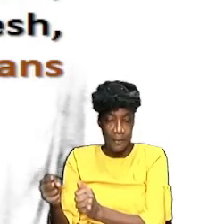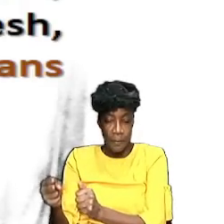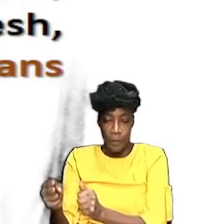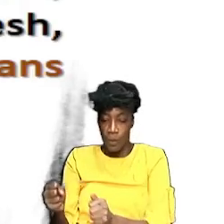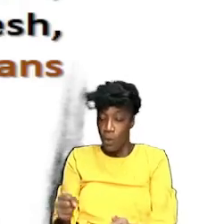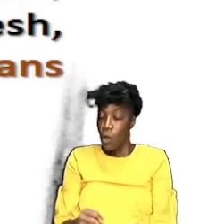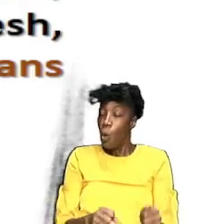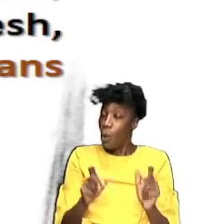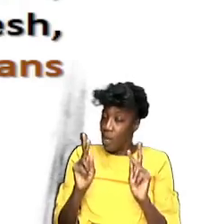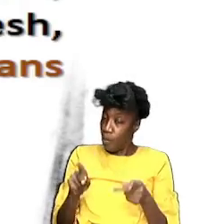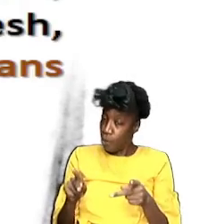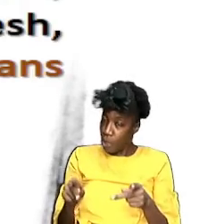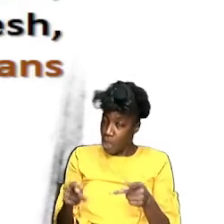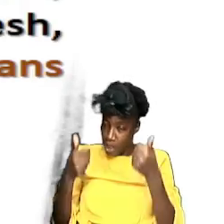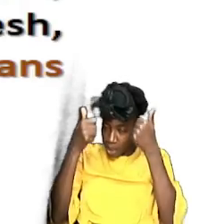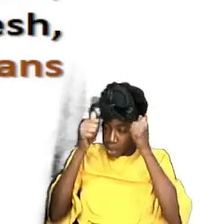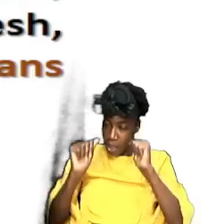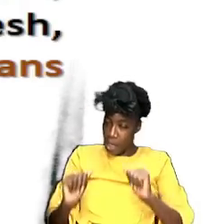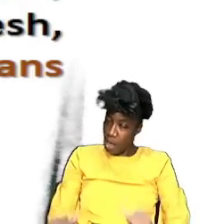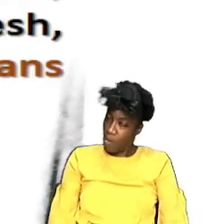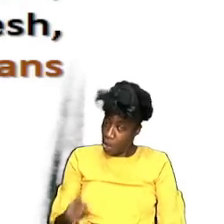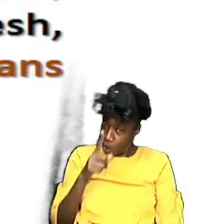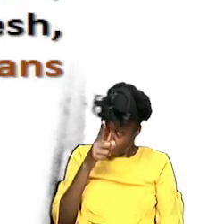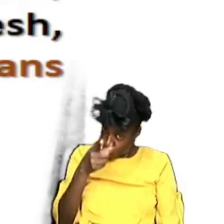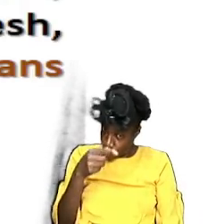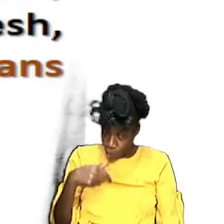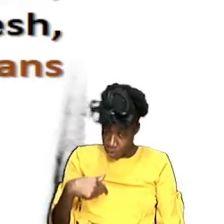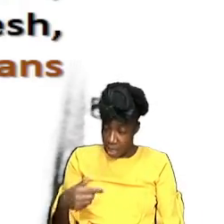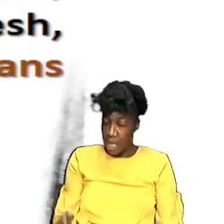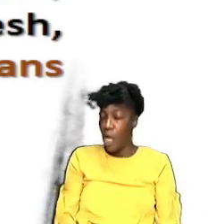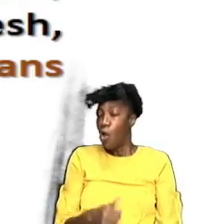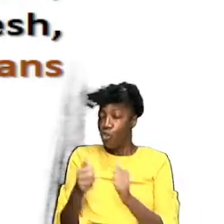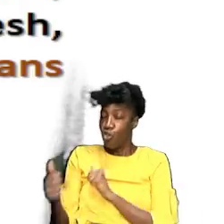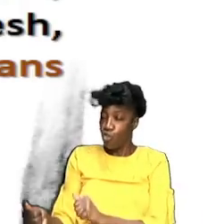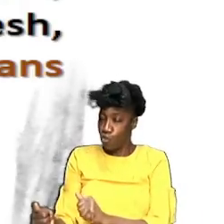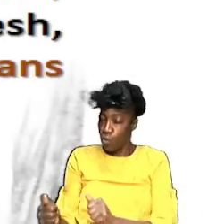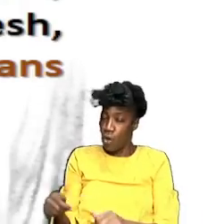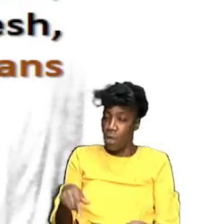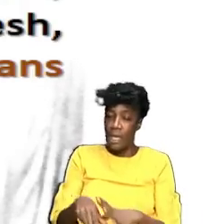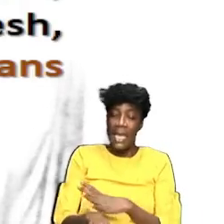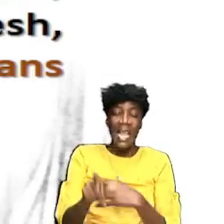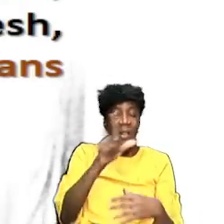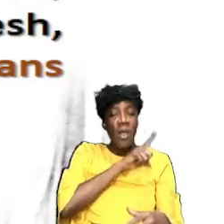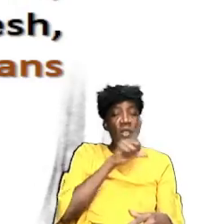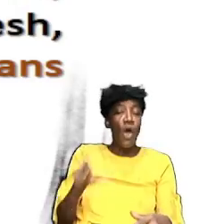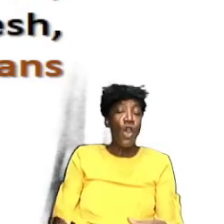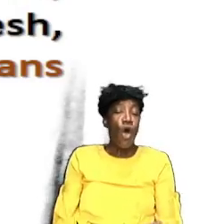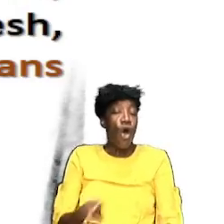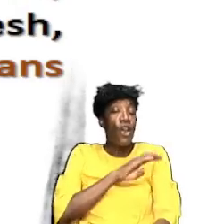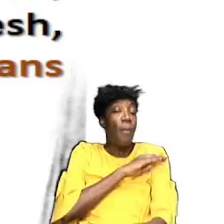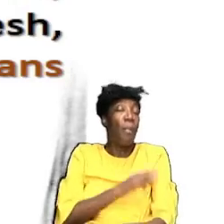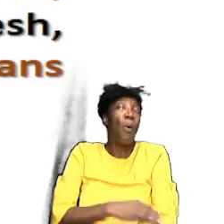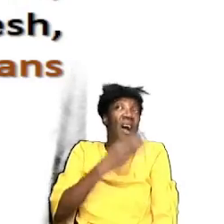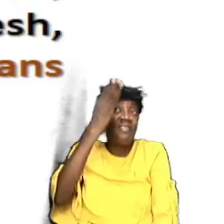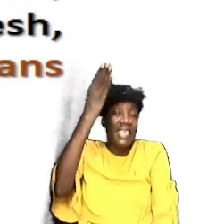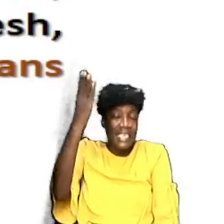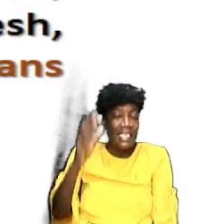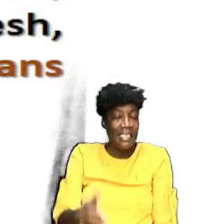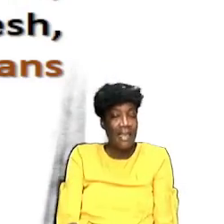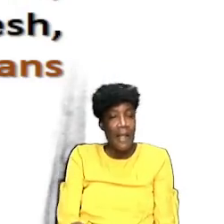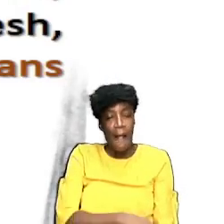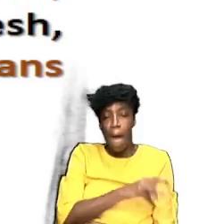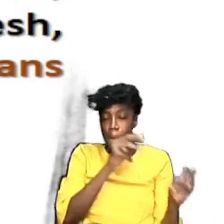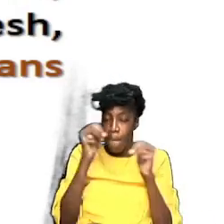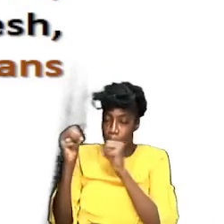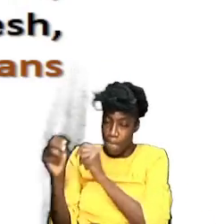on the armor, you are being strong in the Lord and in the power of his might. And we